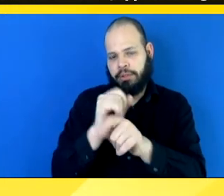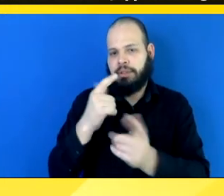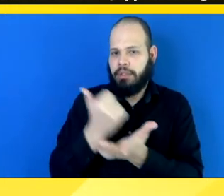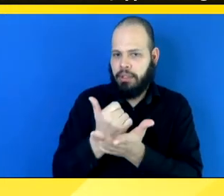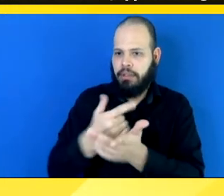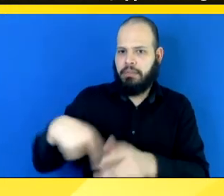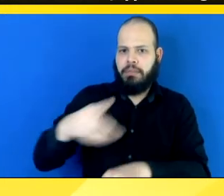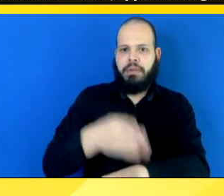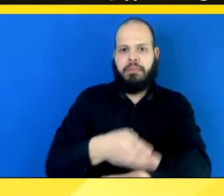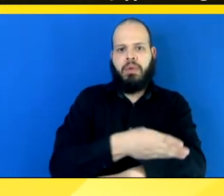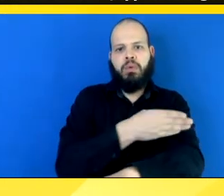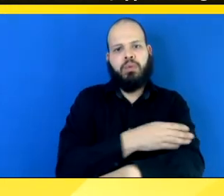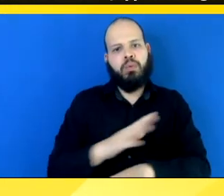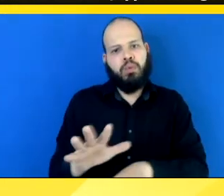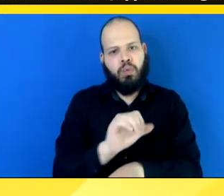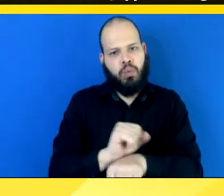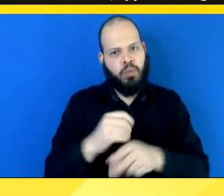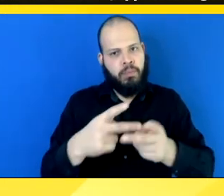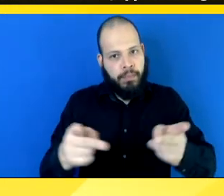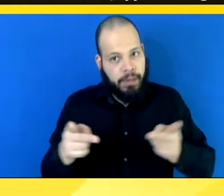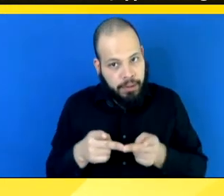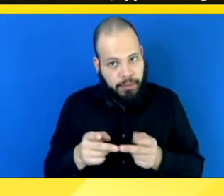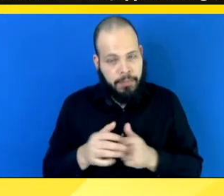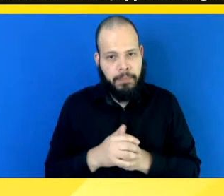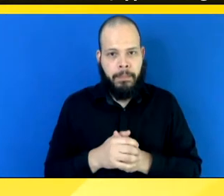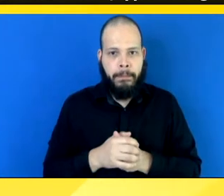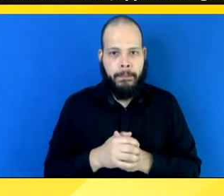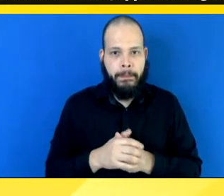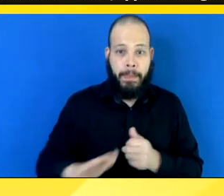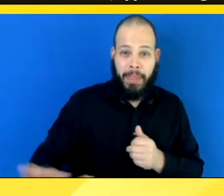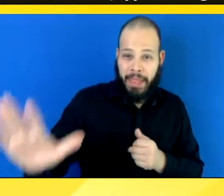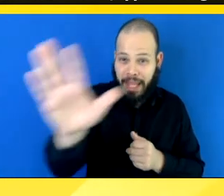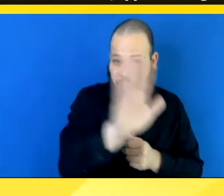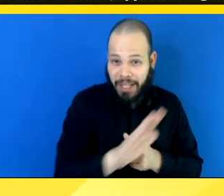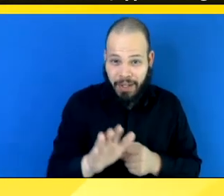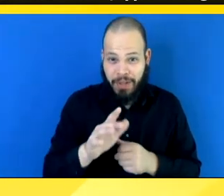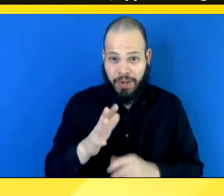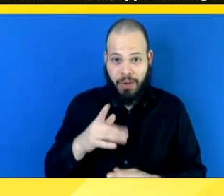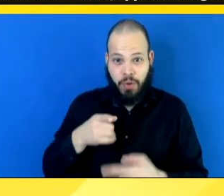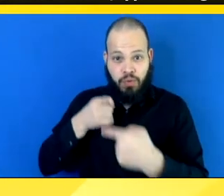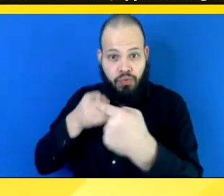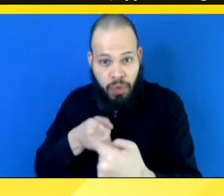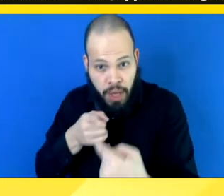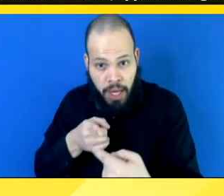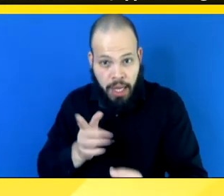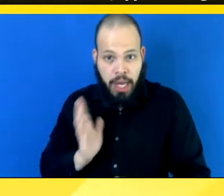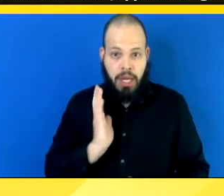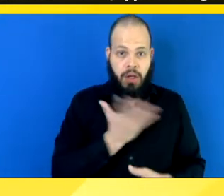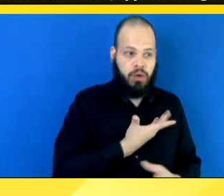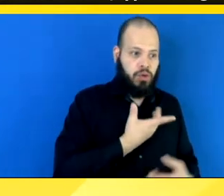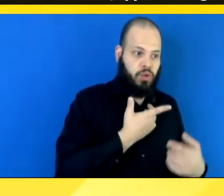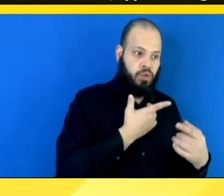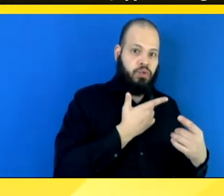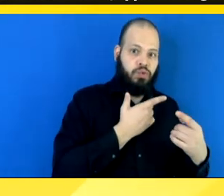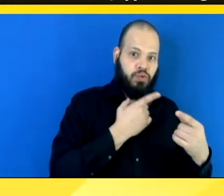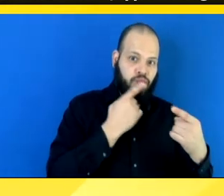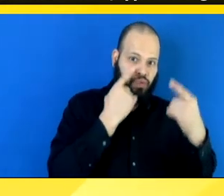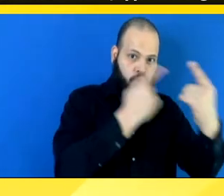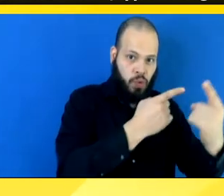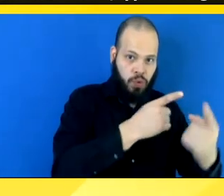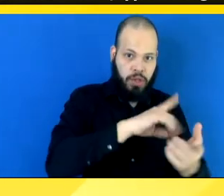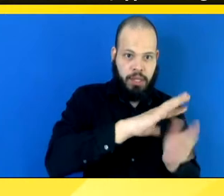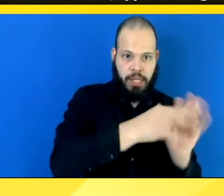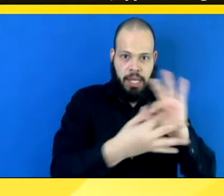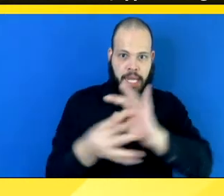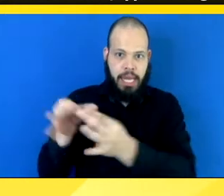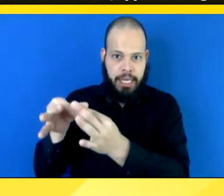see every worker's struggle as our own and understand all our fights as interconnected. What happens in Bessemer affects every